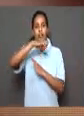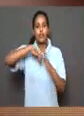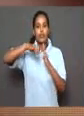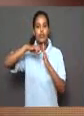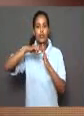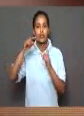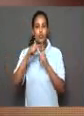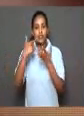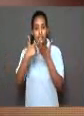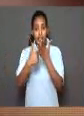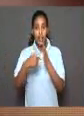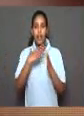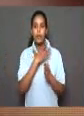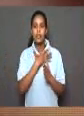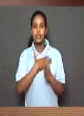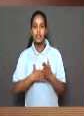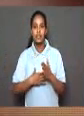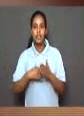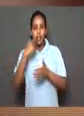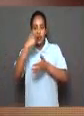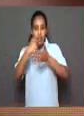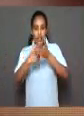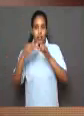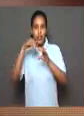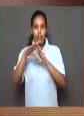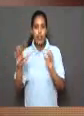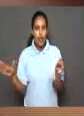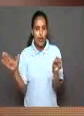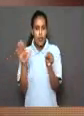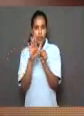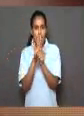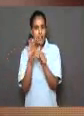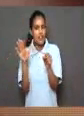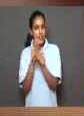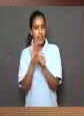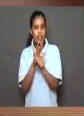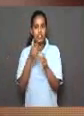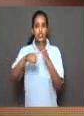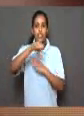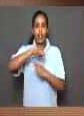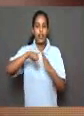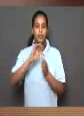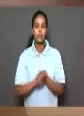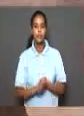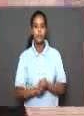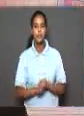an electron to these elements results in a completely filled